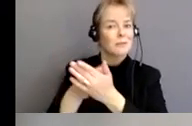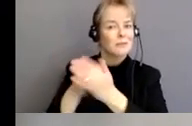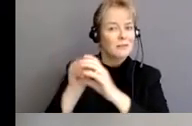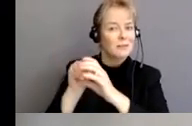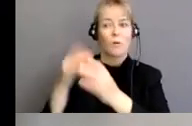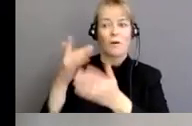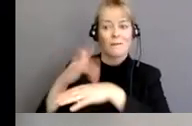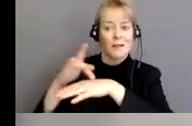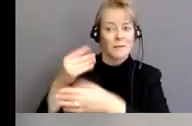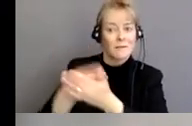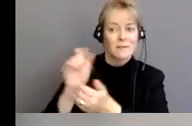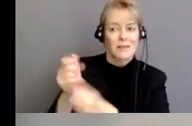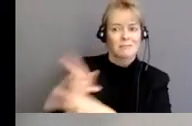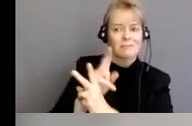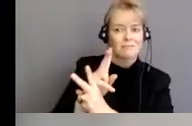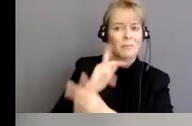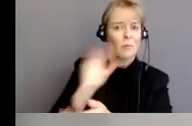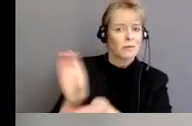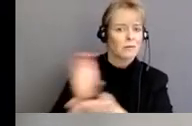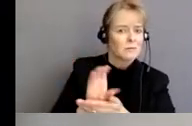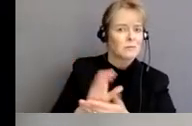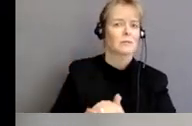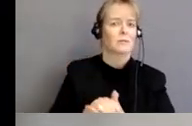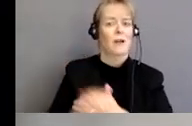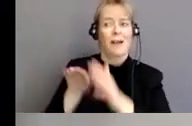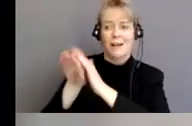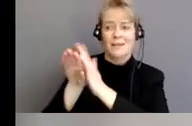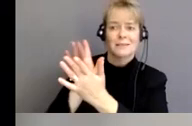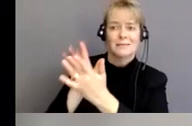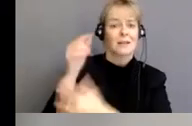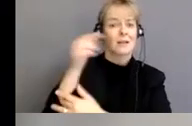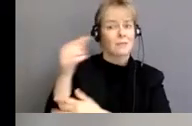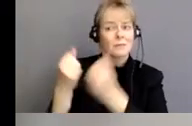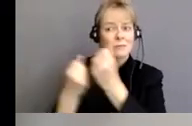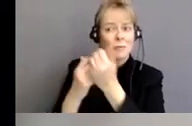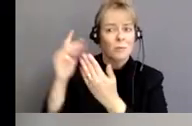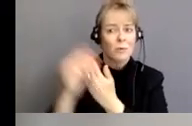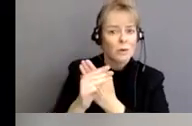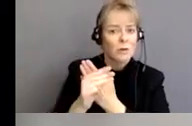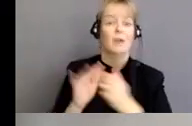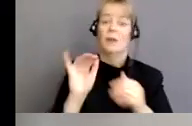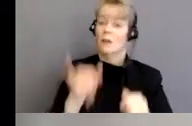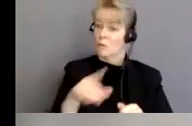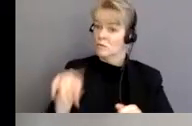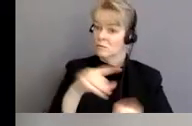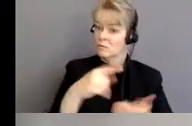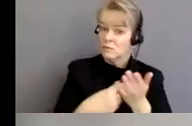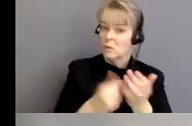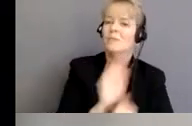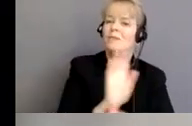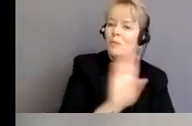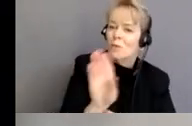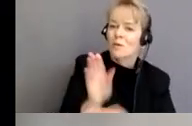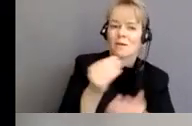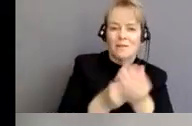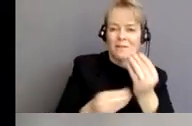programs, and having that discussion with your financial representatives are some of the things that you can do to ensure that